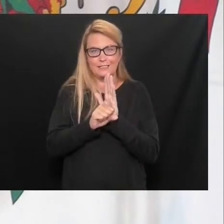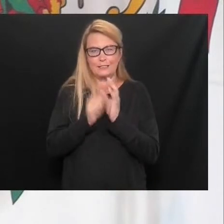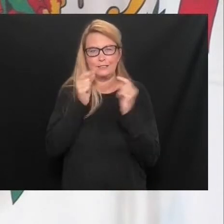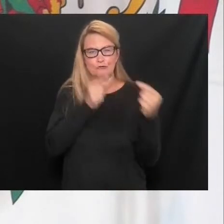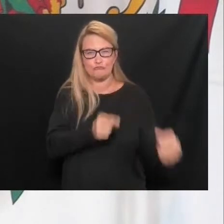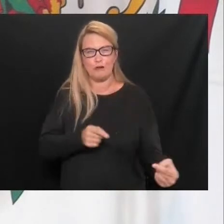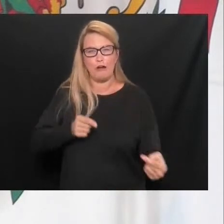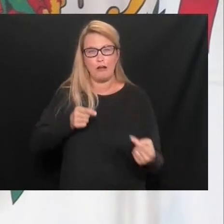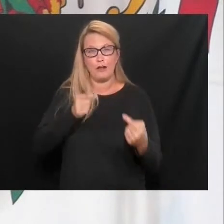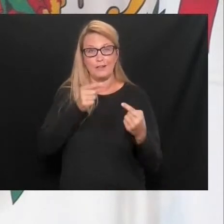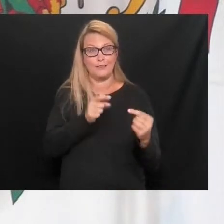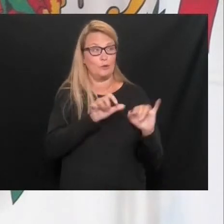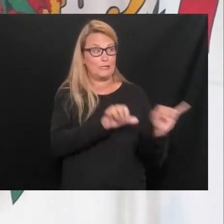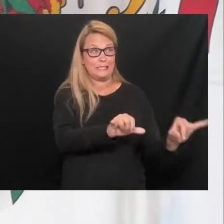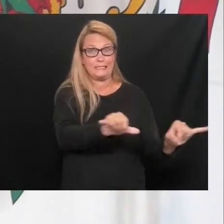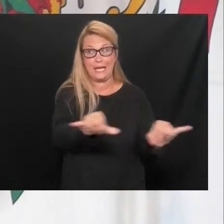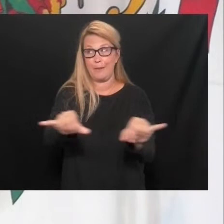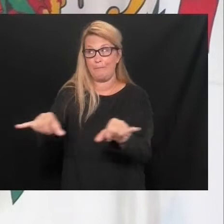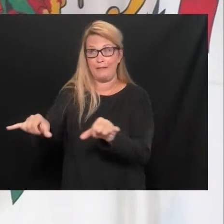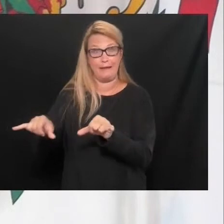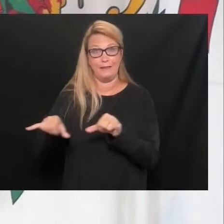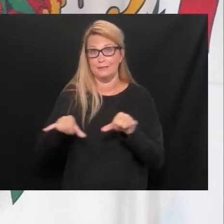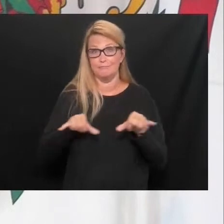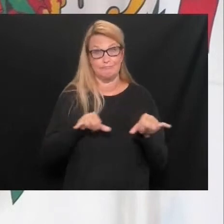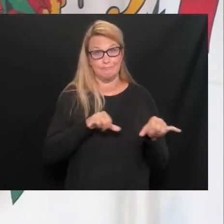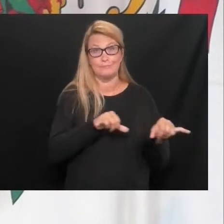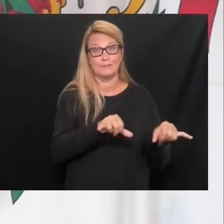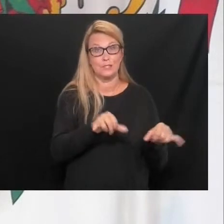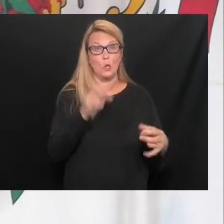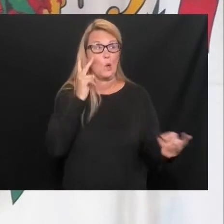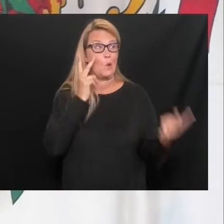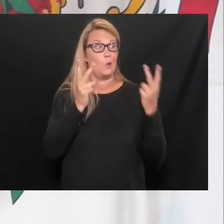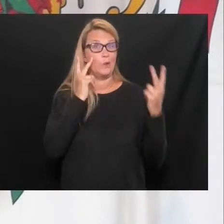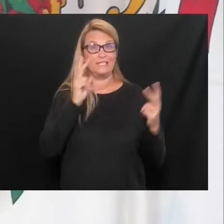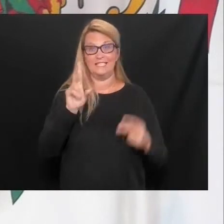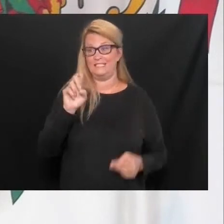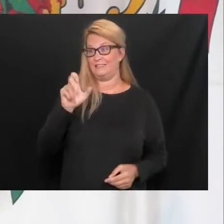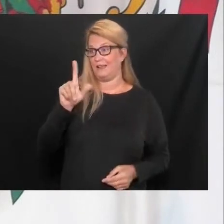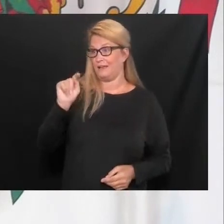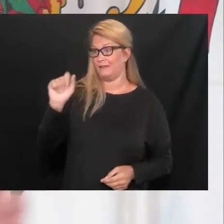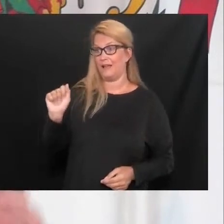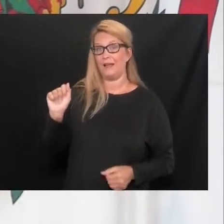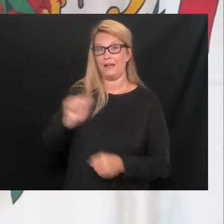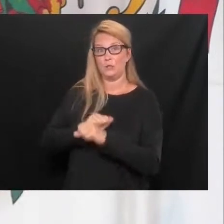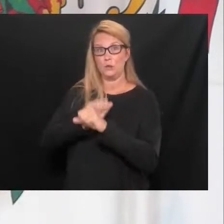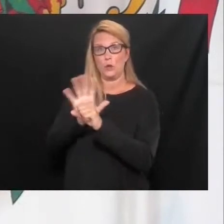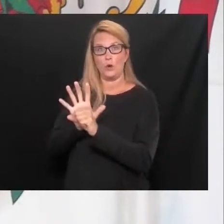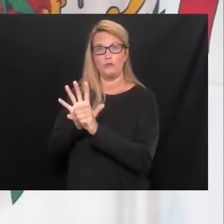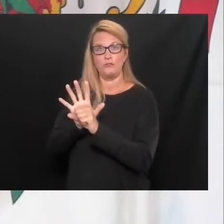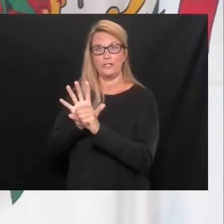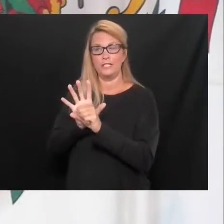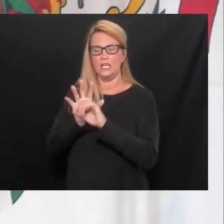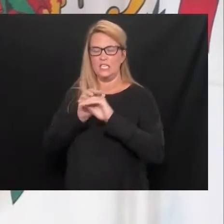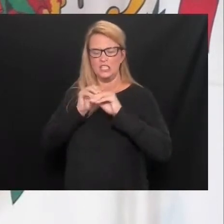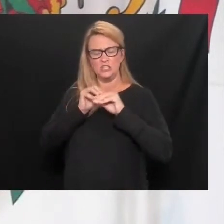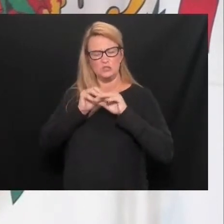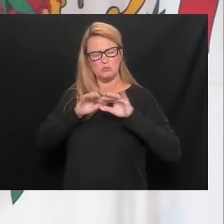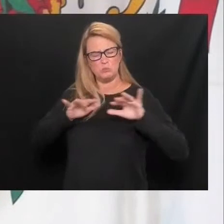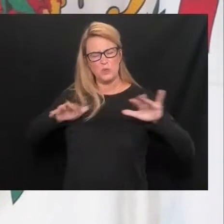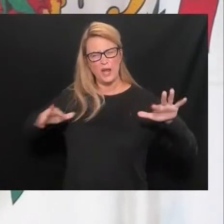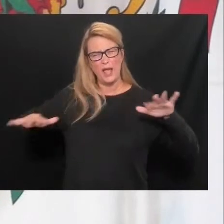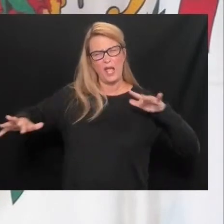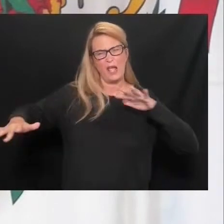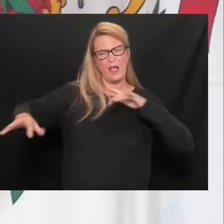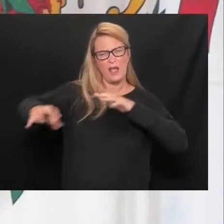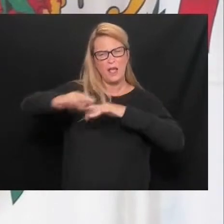with exactly the same thing. And we see this variant and just running through everywhere. But